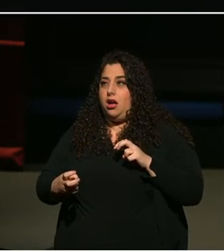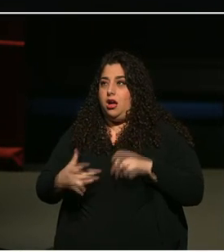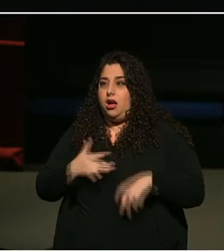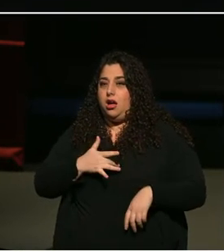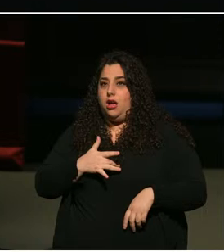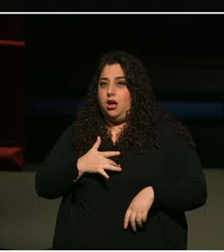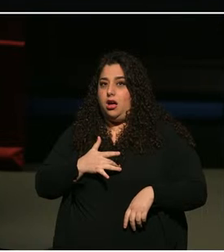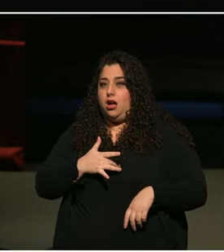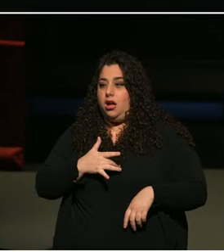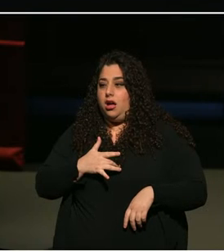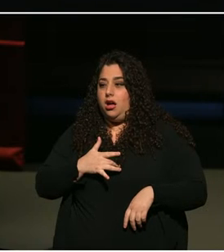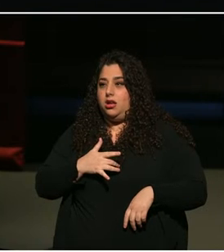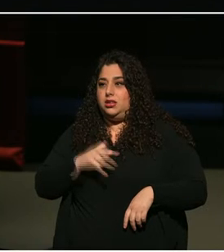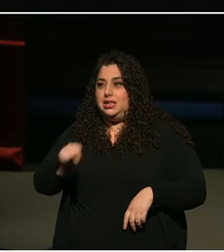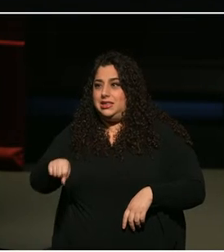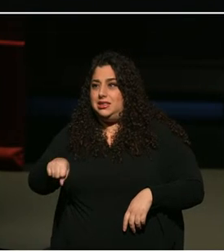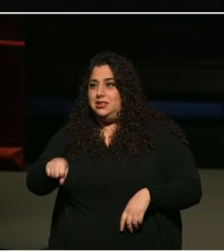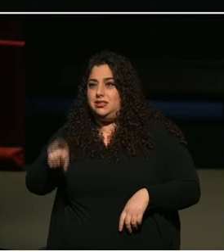She's one of us.